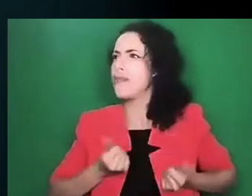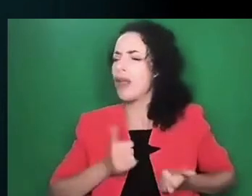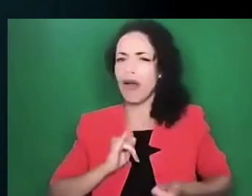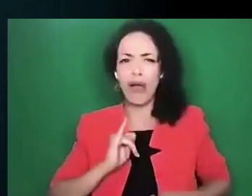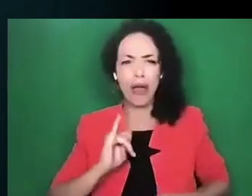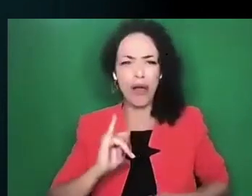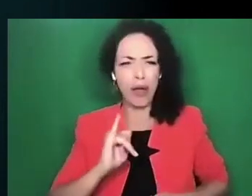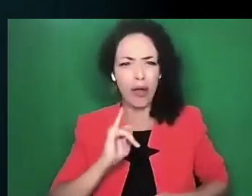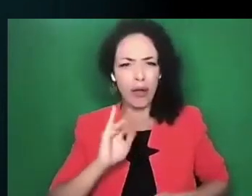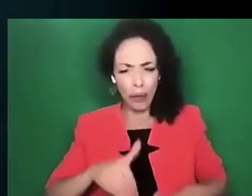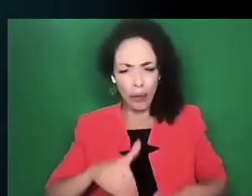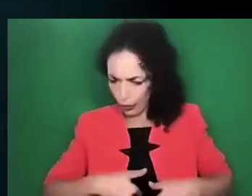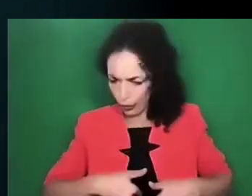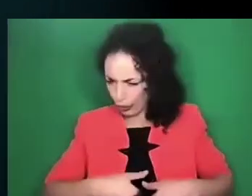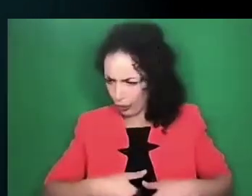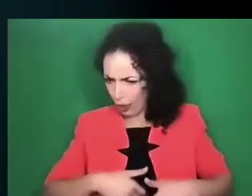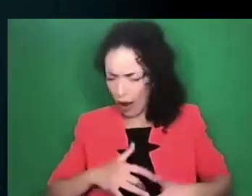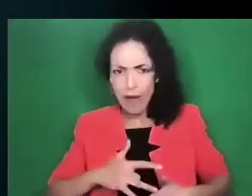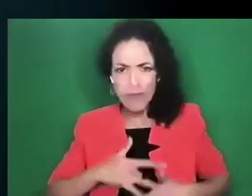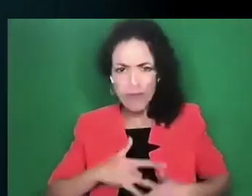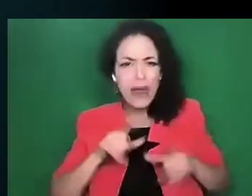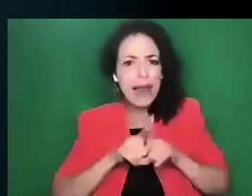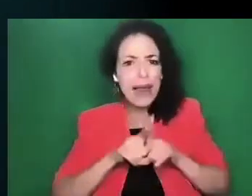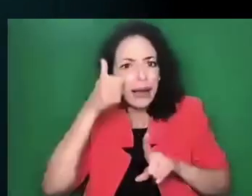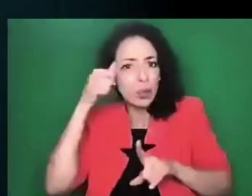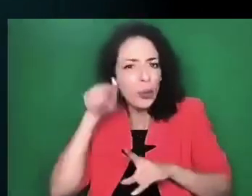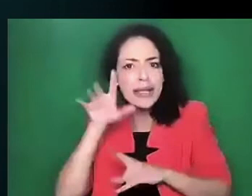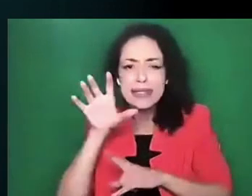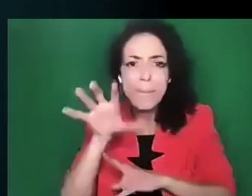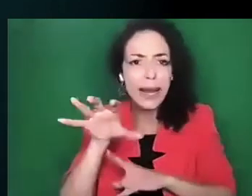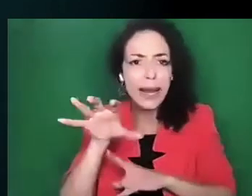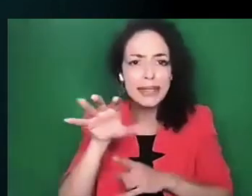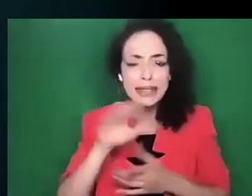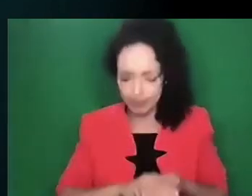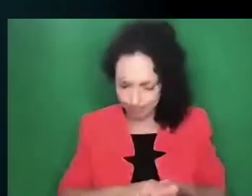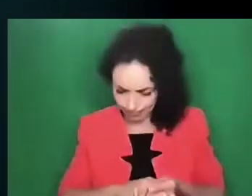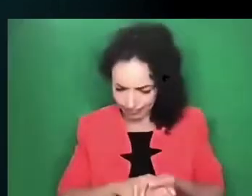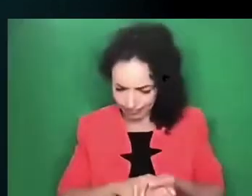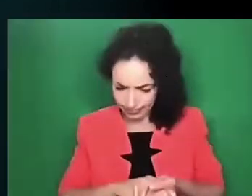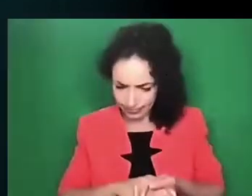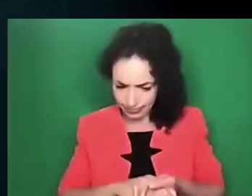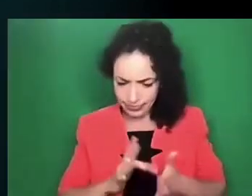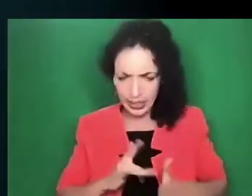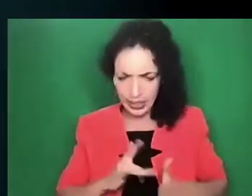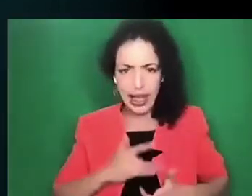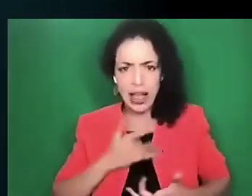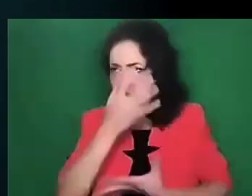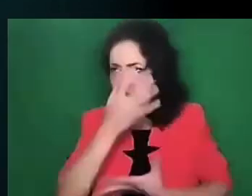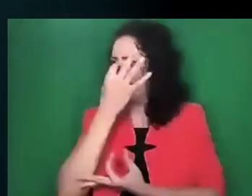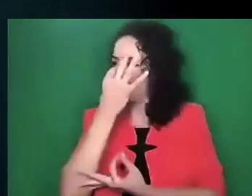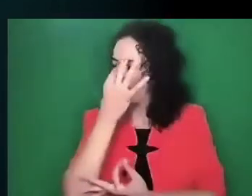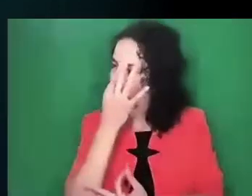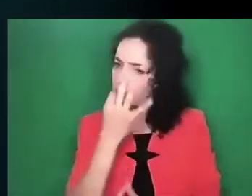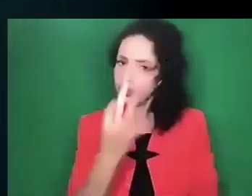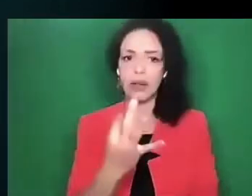feel that I already know this place. I think there's a sense of gravitation to certain places and